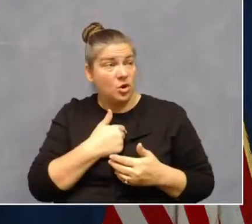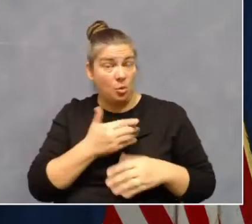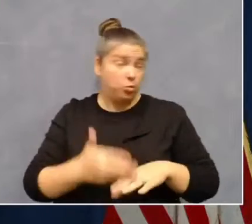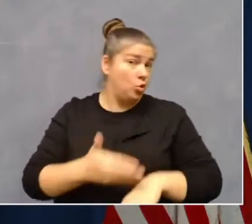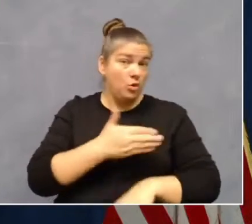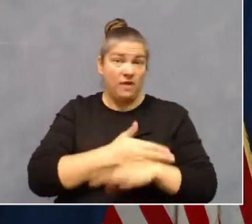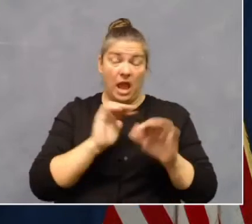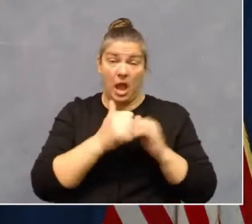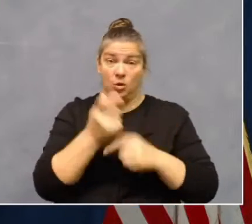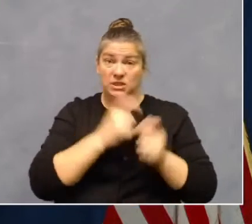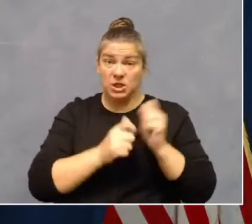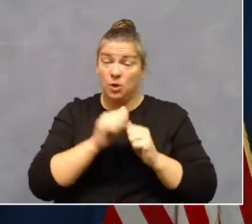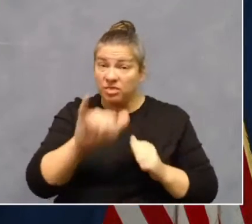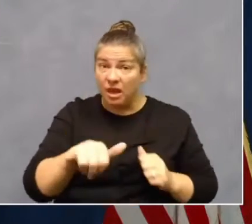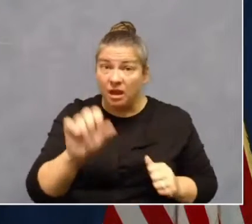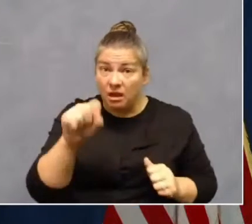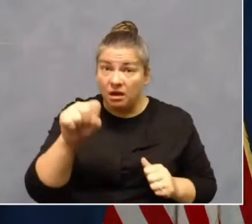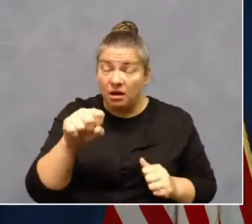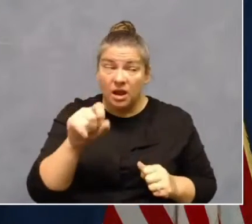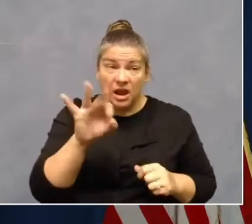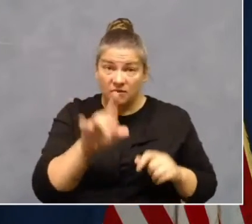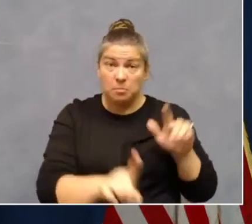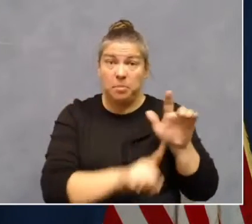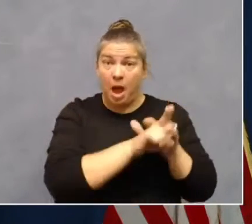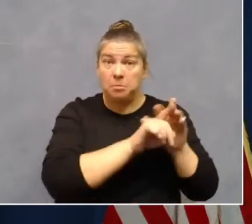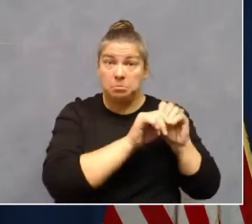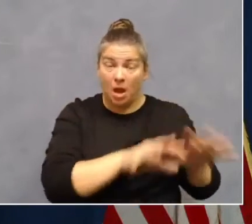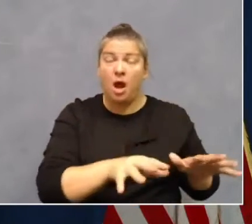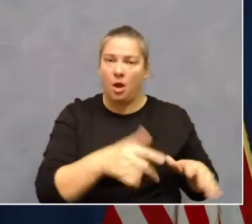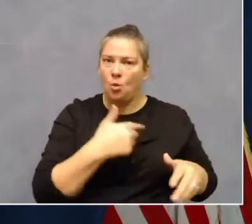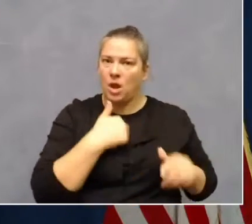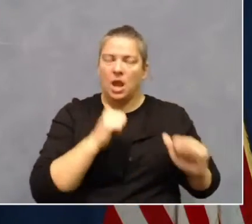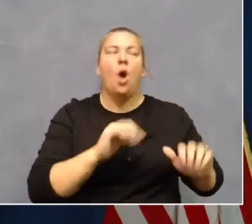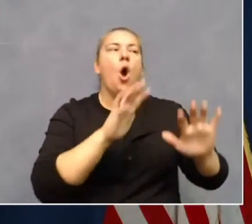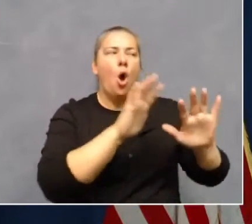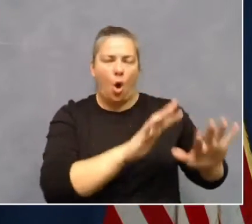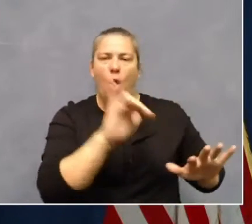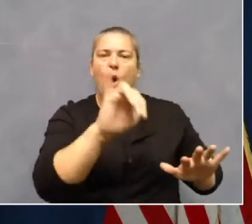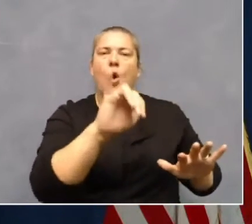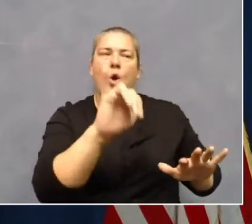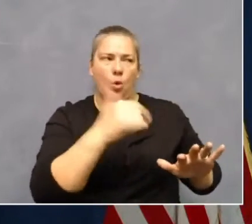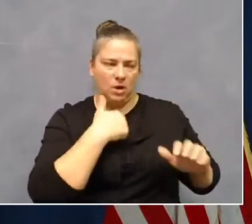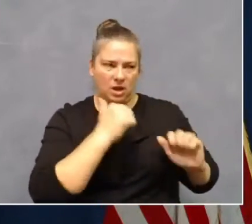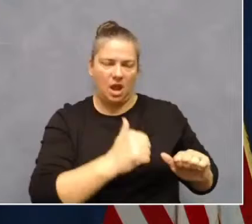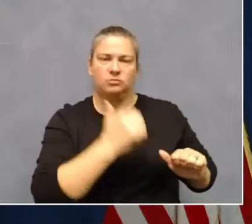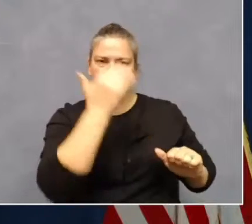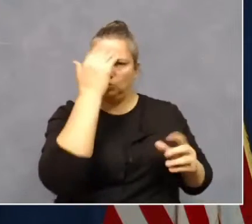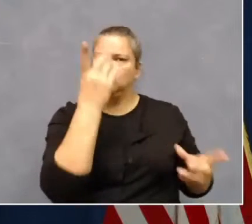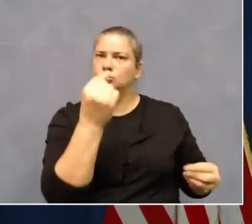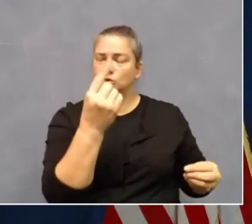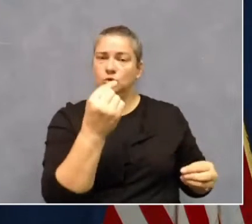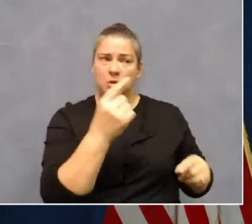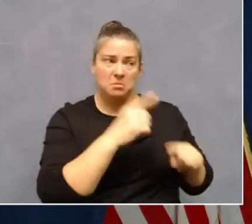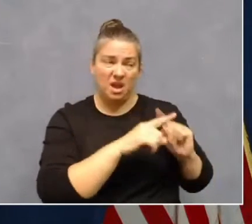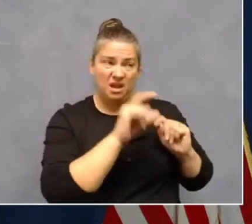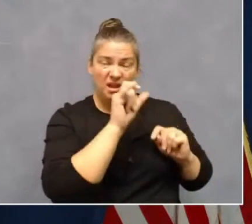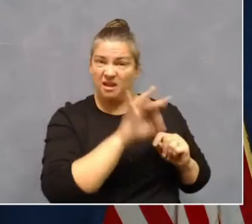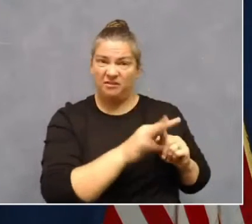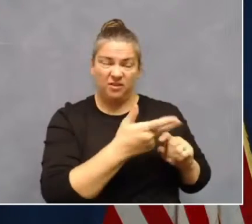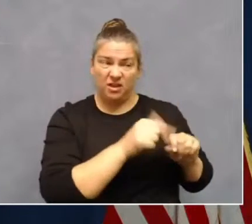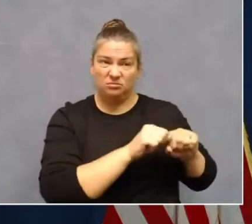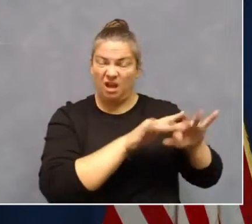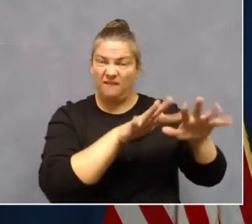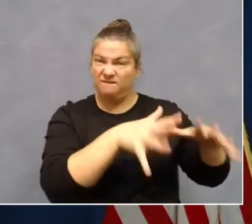so fast, and it's coming in from the outside. So theoretically, if you can test the corrections officers